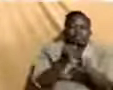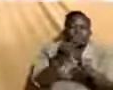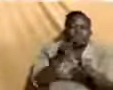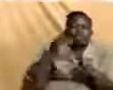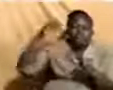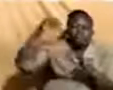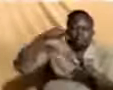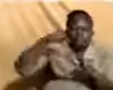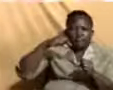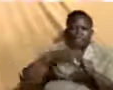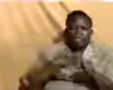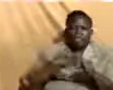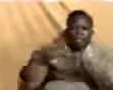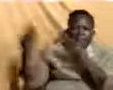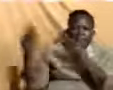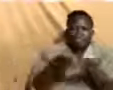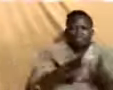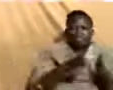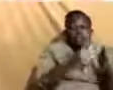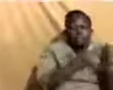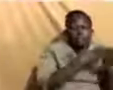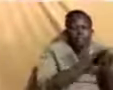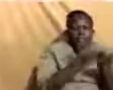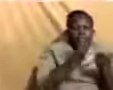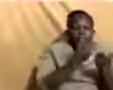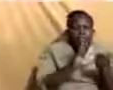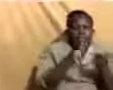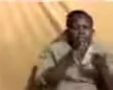with the submissions of the IEBC on that particular point.